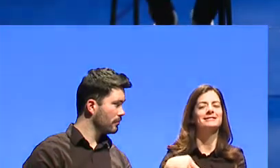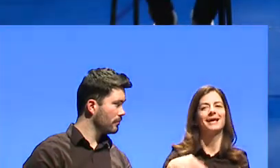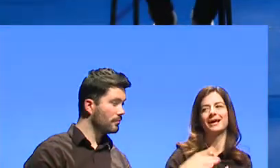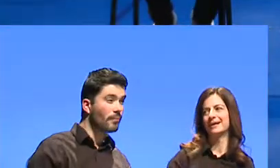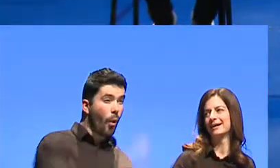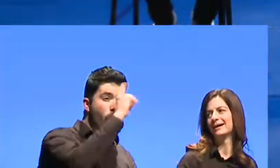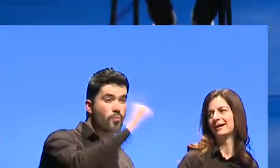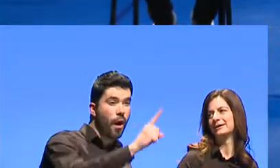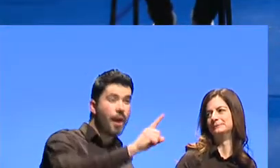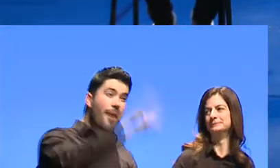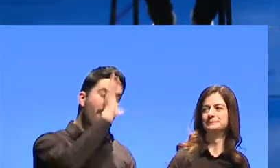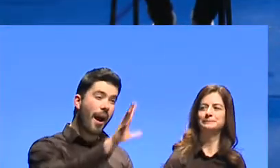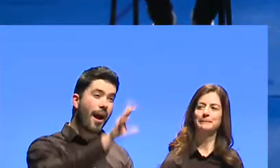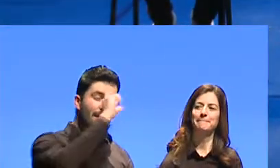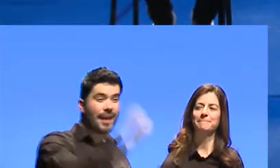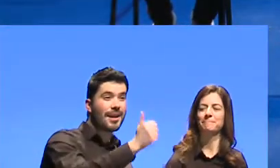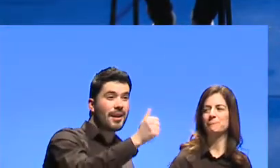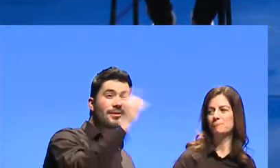1 cent.